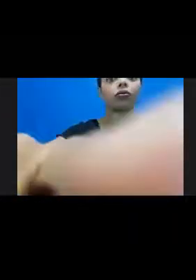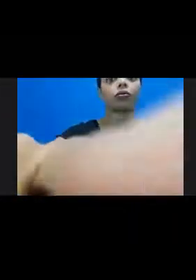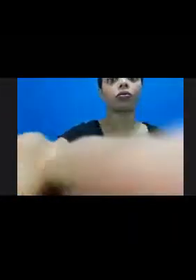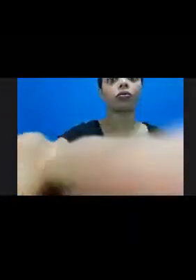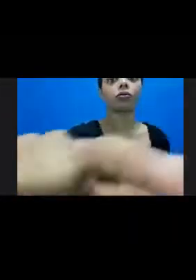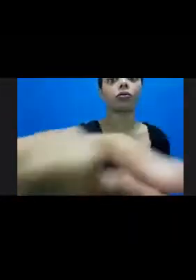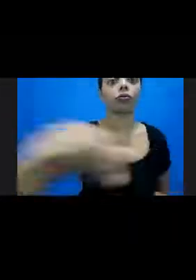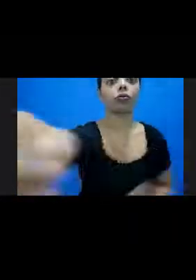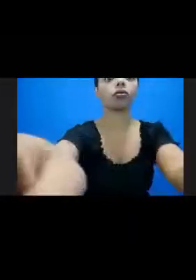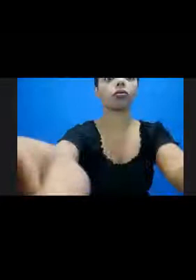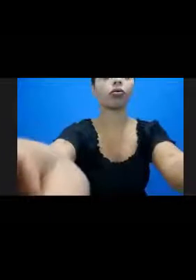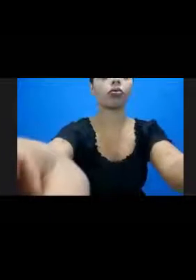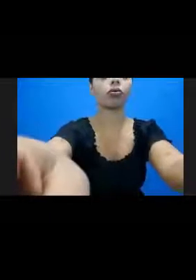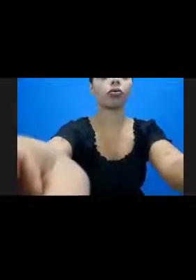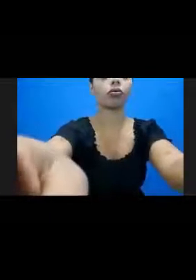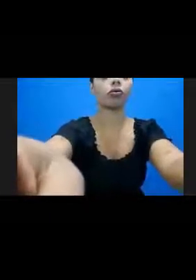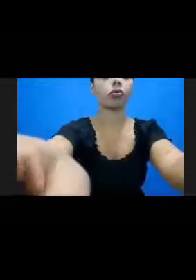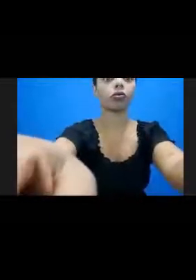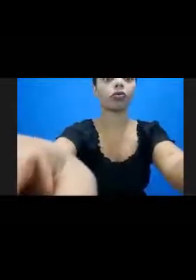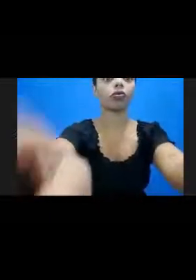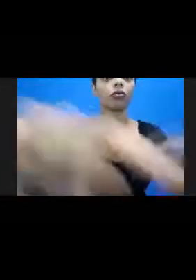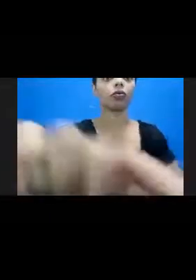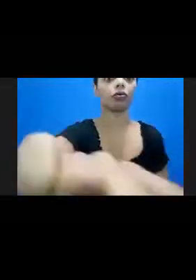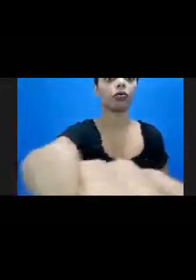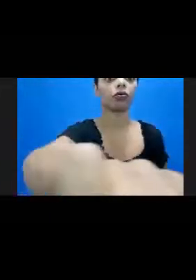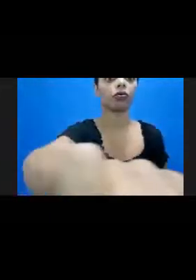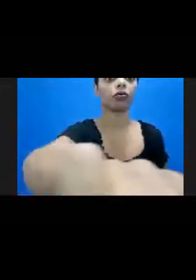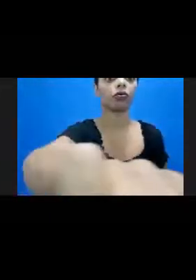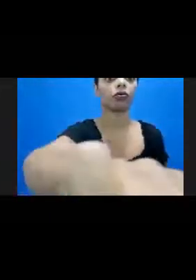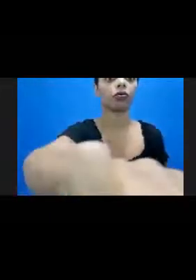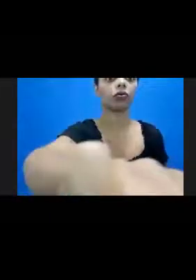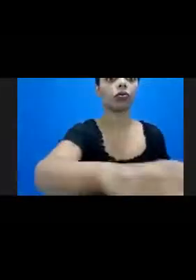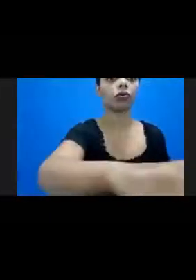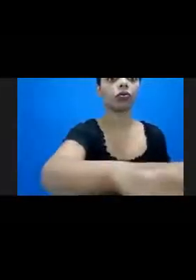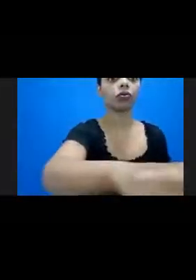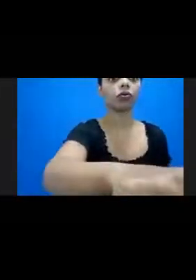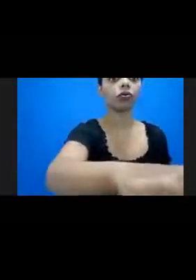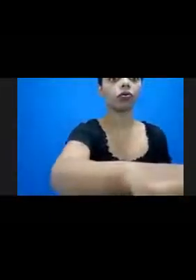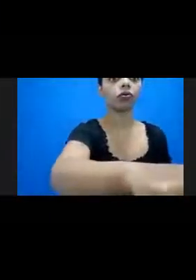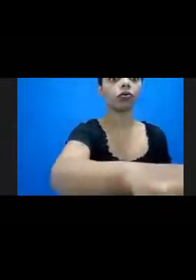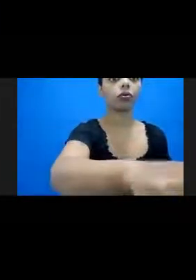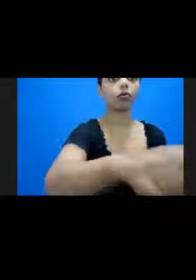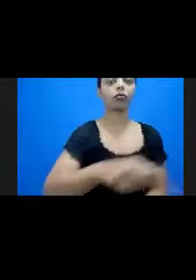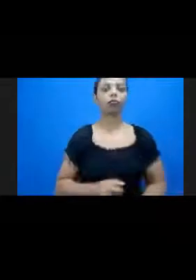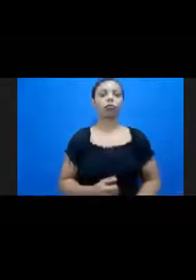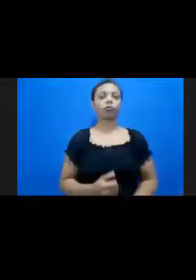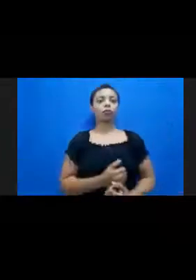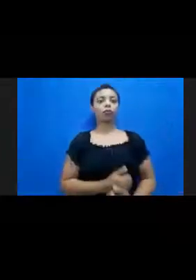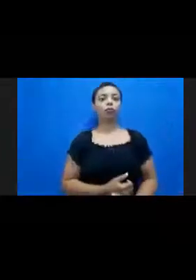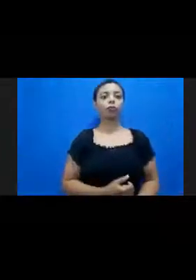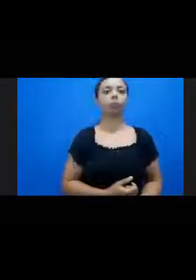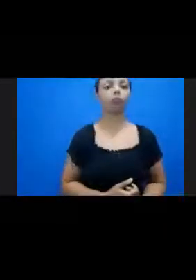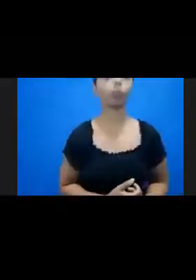measuring the strength of the radio signal for that beacon, the hippie can determine how close it